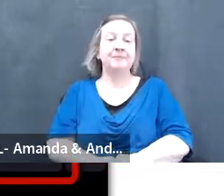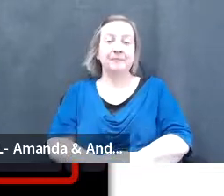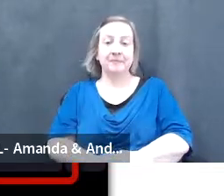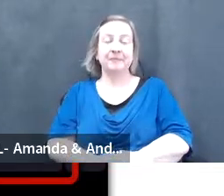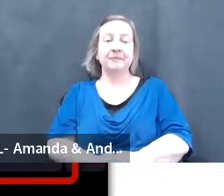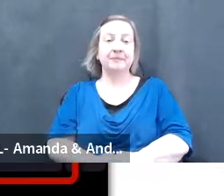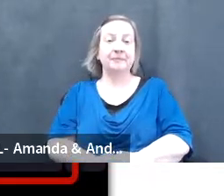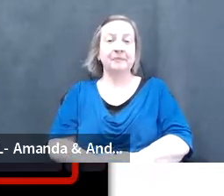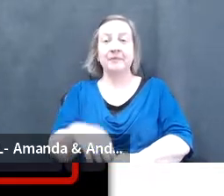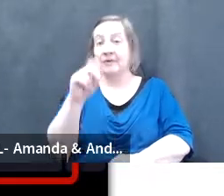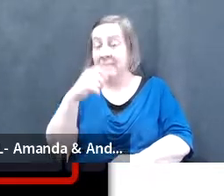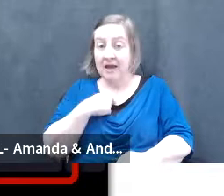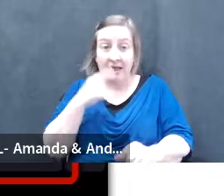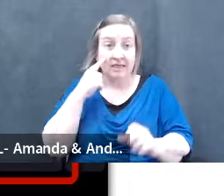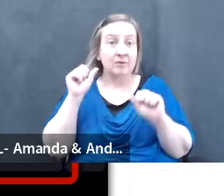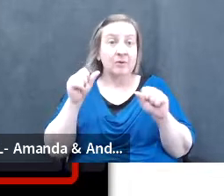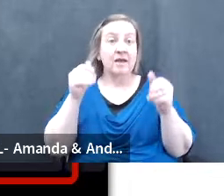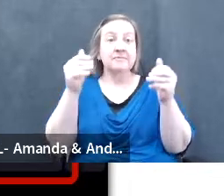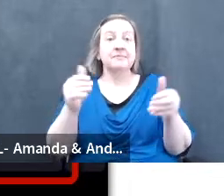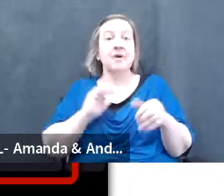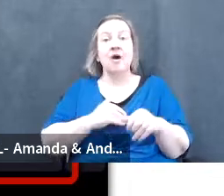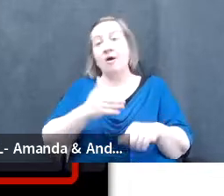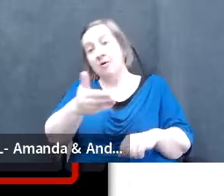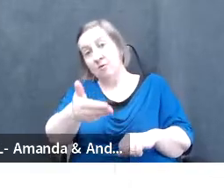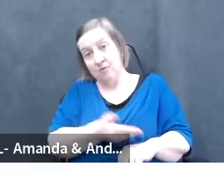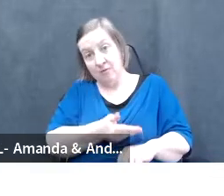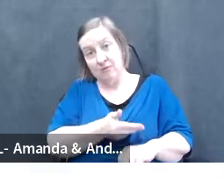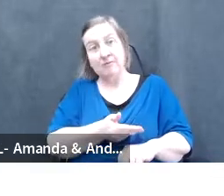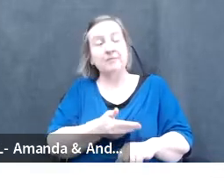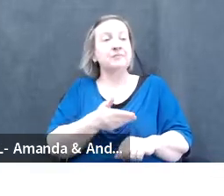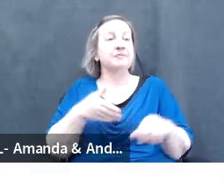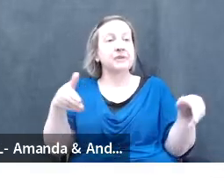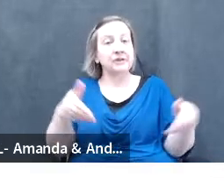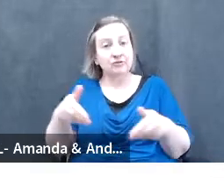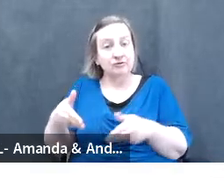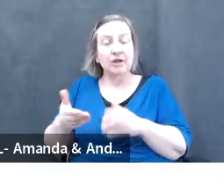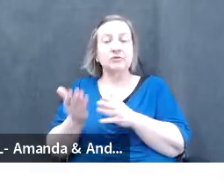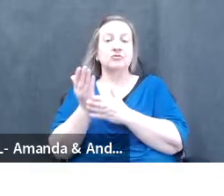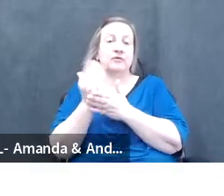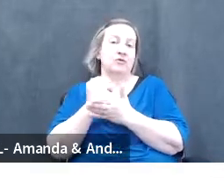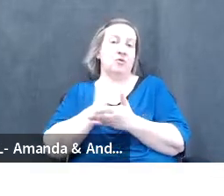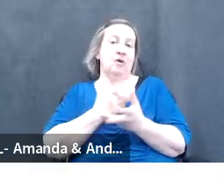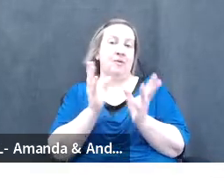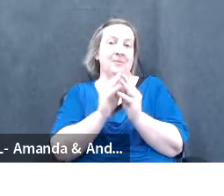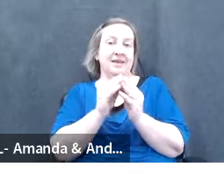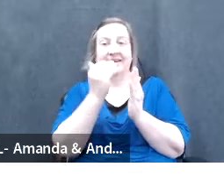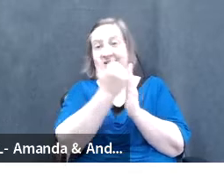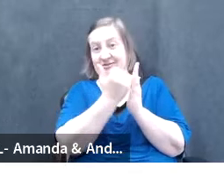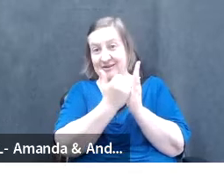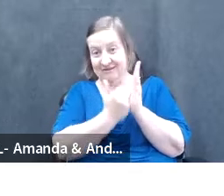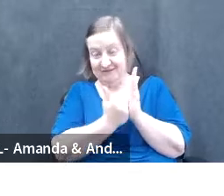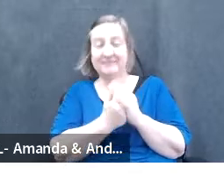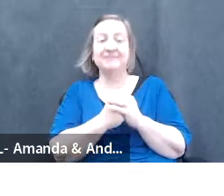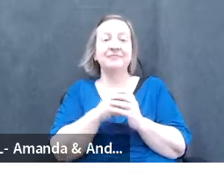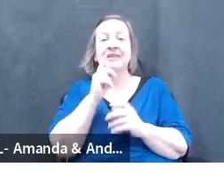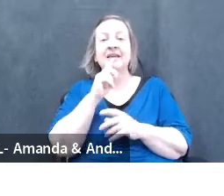All right, I think we can move on to our welcome introductions and review our meeting agenda. So actually, Nicola,